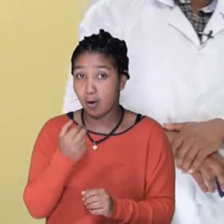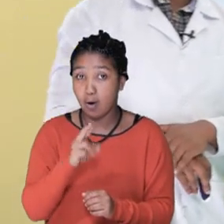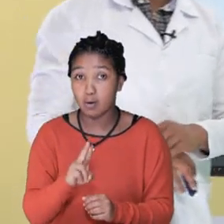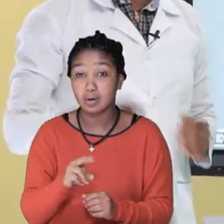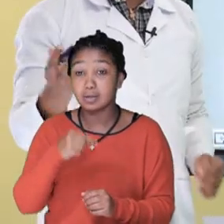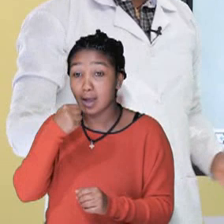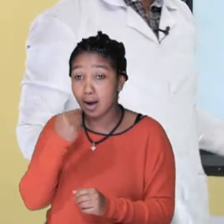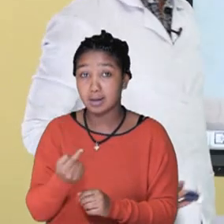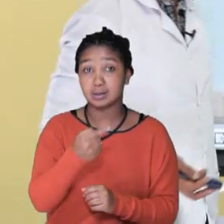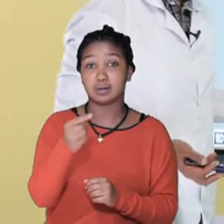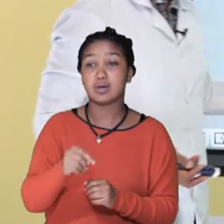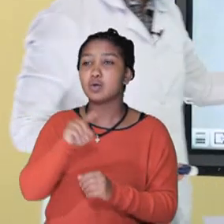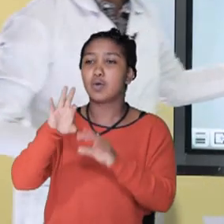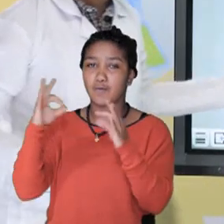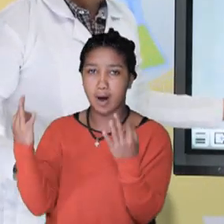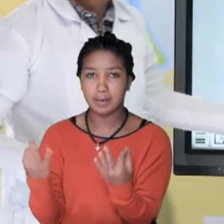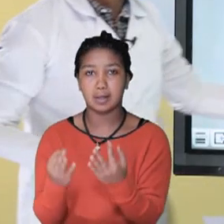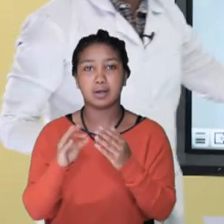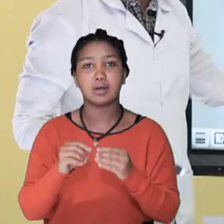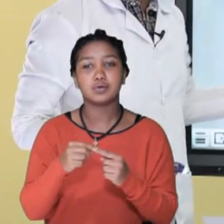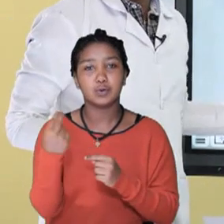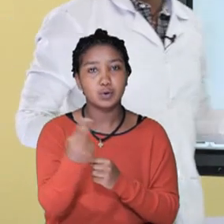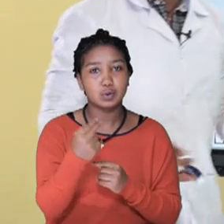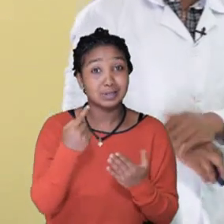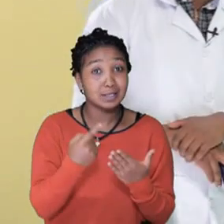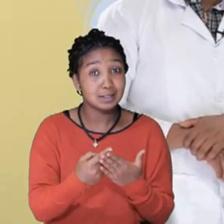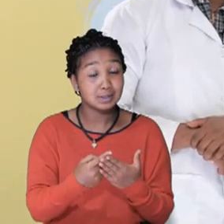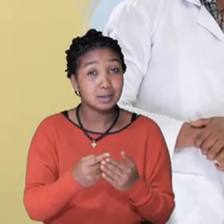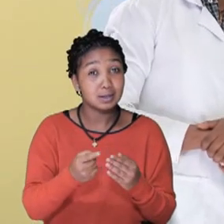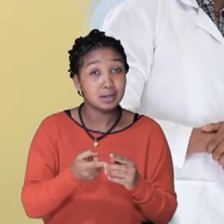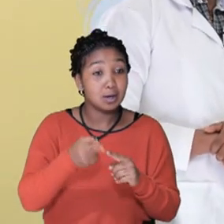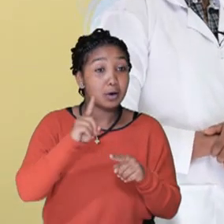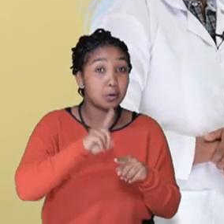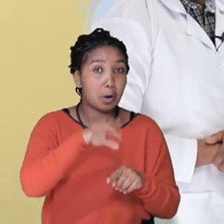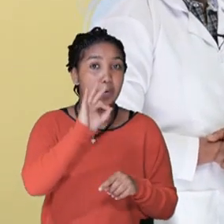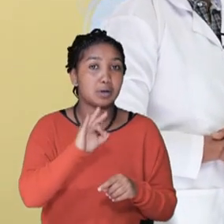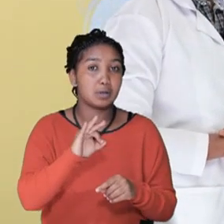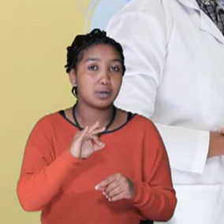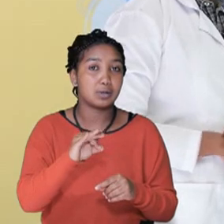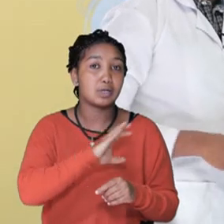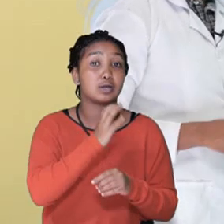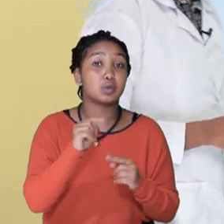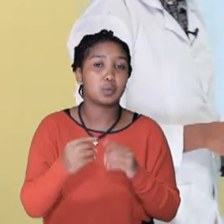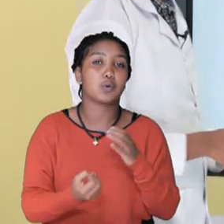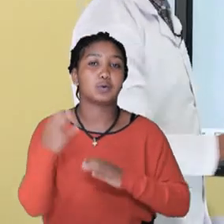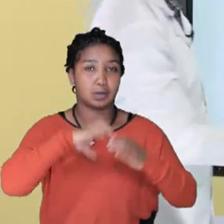us to your family to use this renewable energy to produce heat.